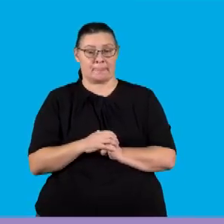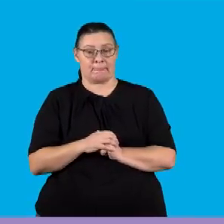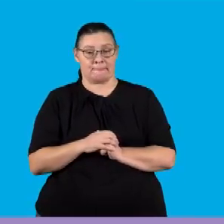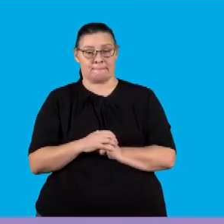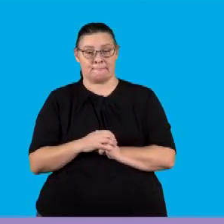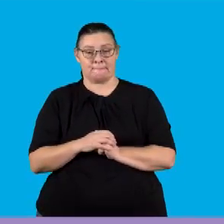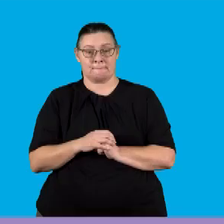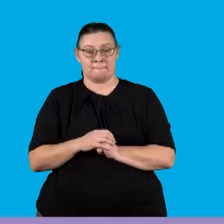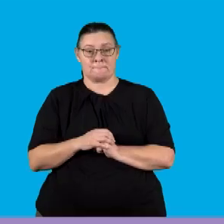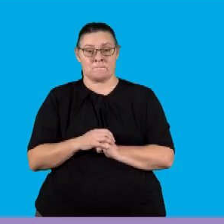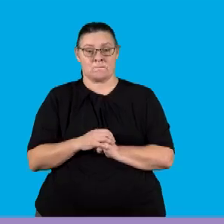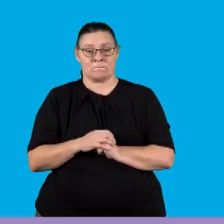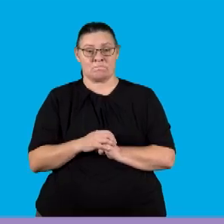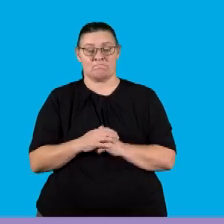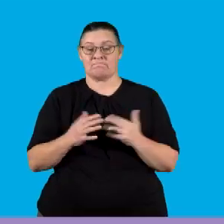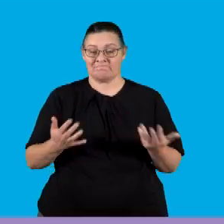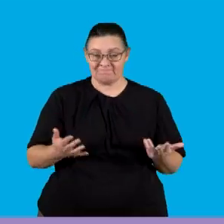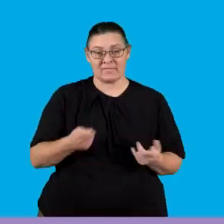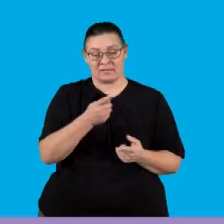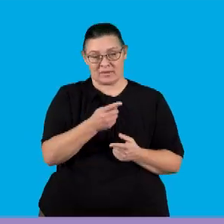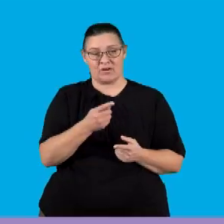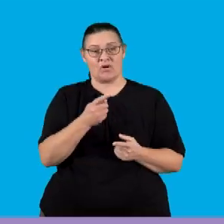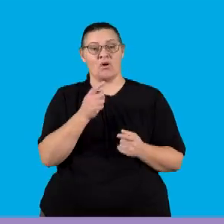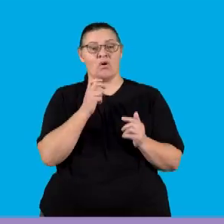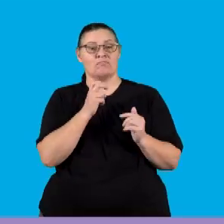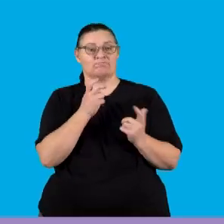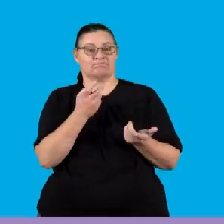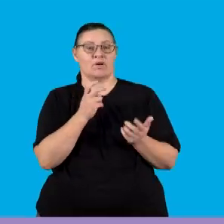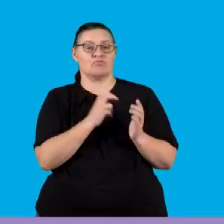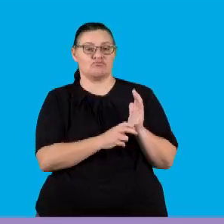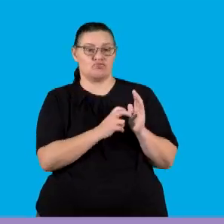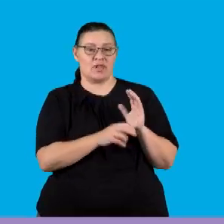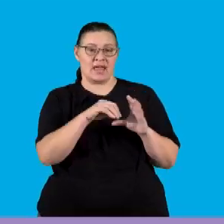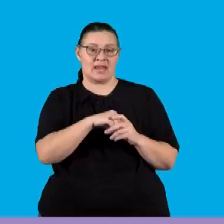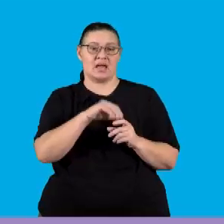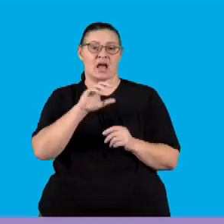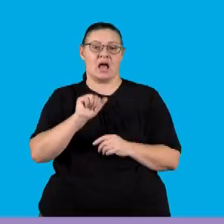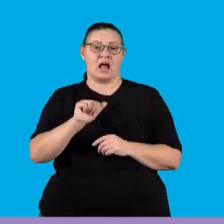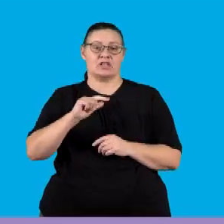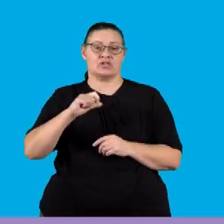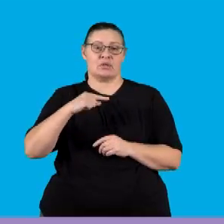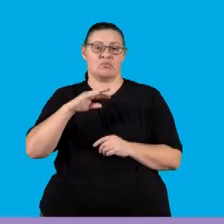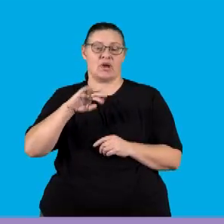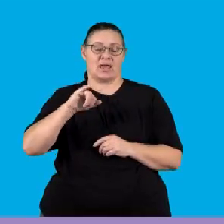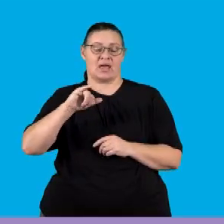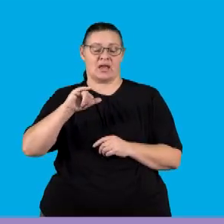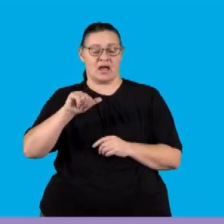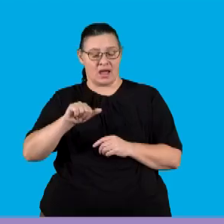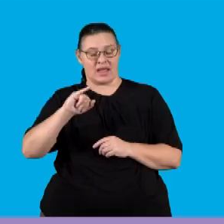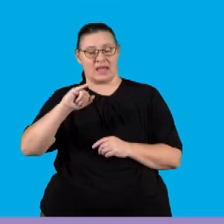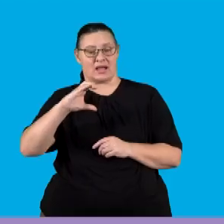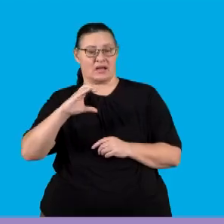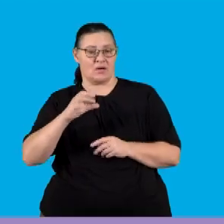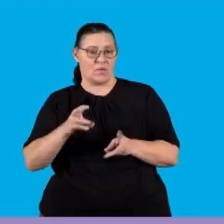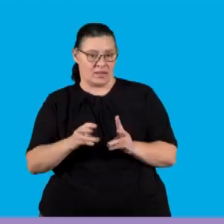5x. And we are going to add our 3. And that is our rule in algebraic form. Let's look at